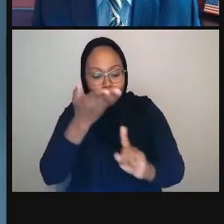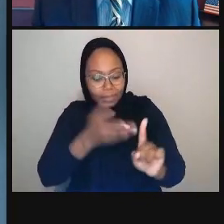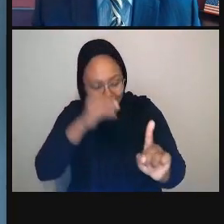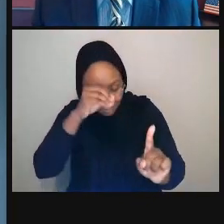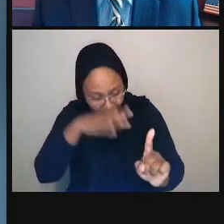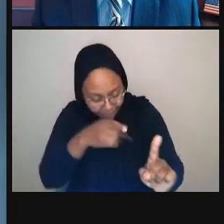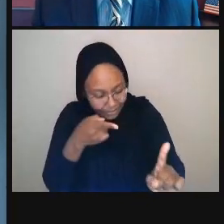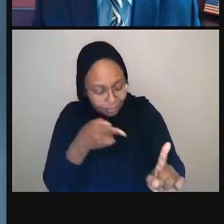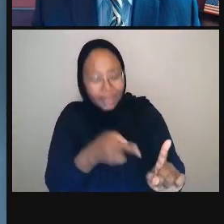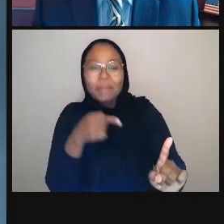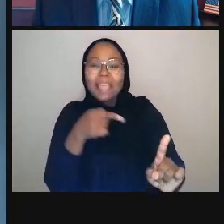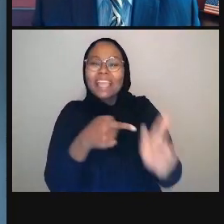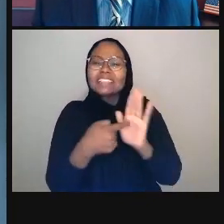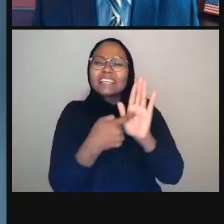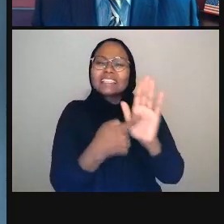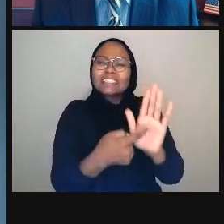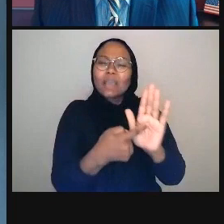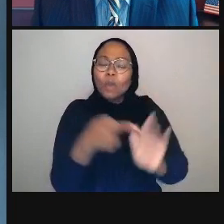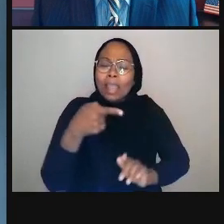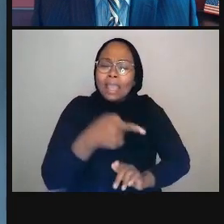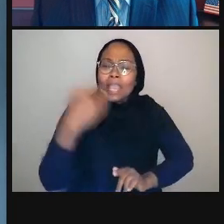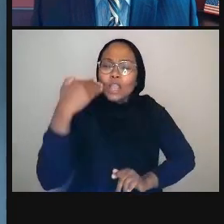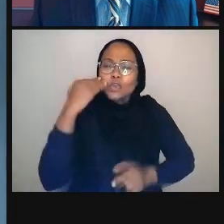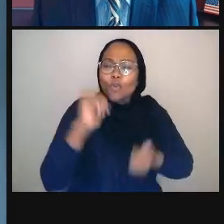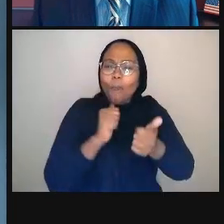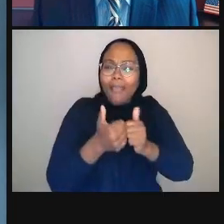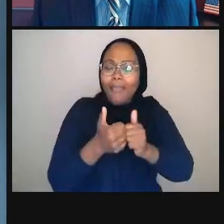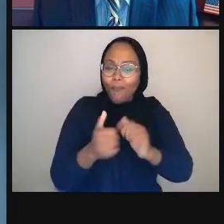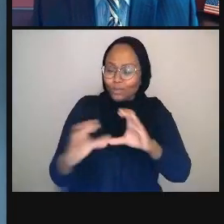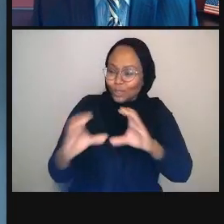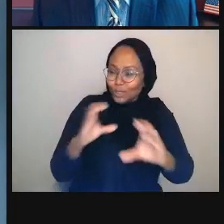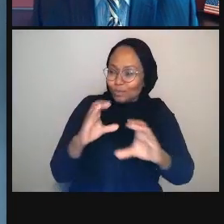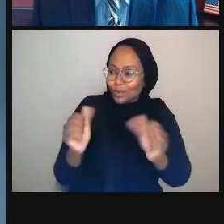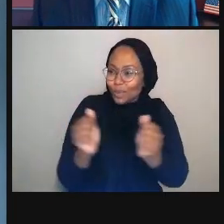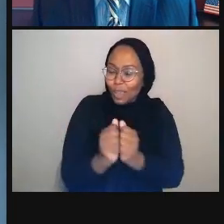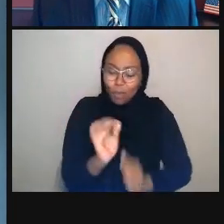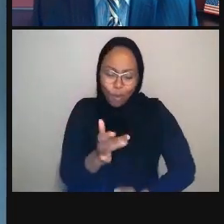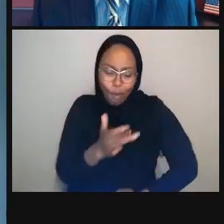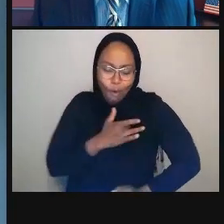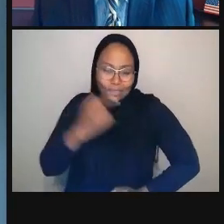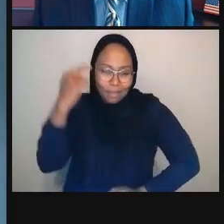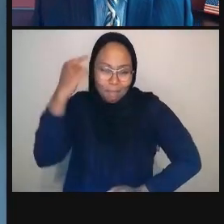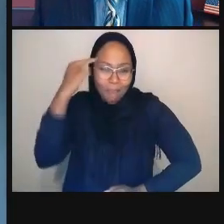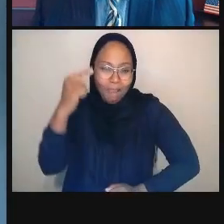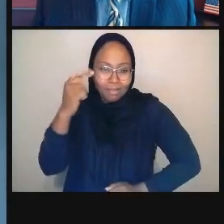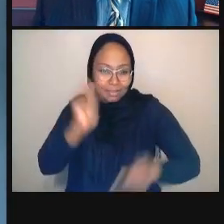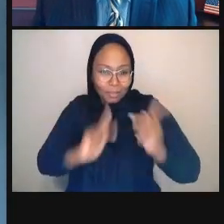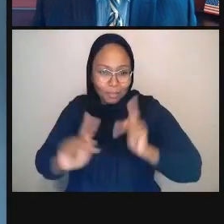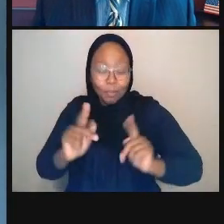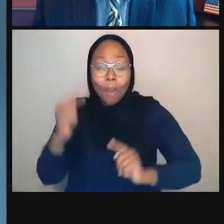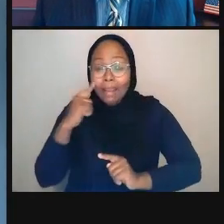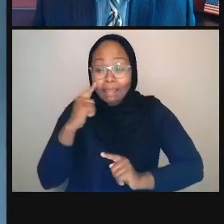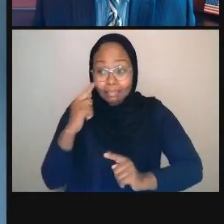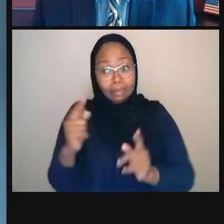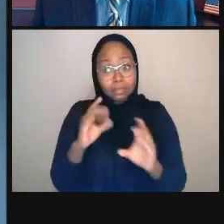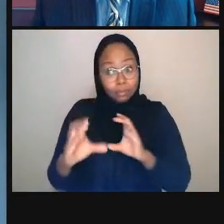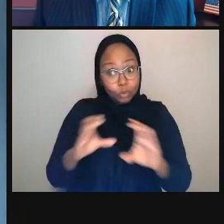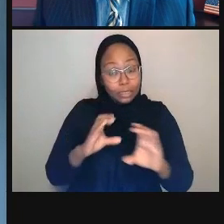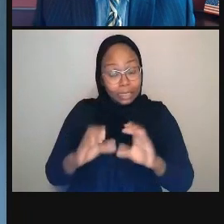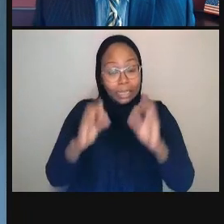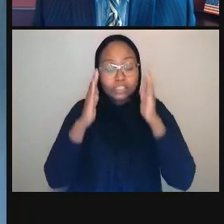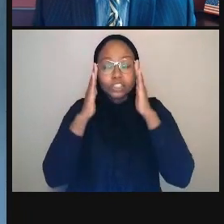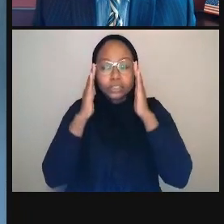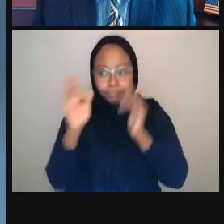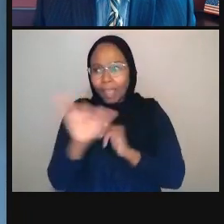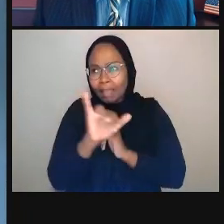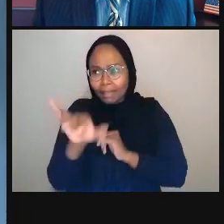example, that he knew how to speak to the hearts and minds of people. And I think that communication like any other, in